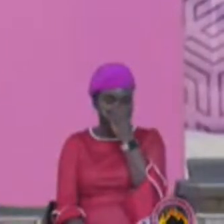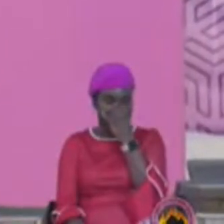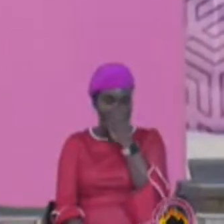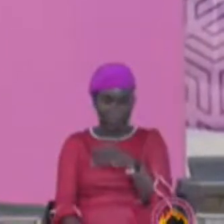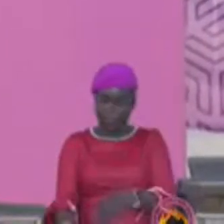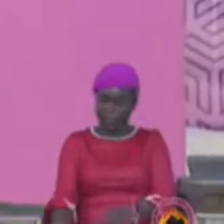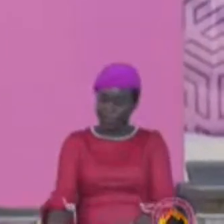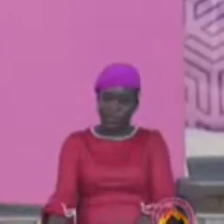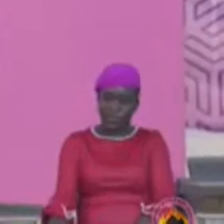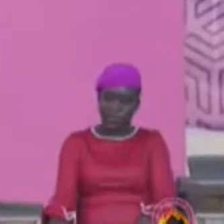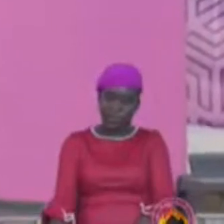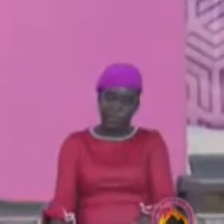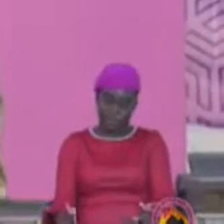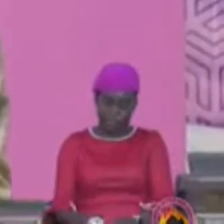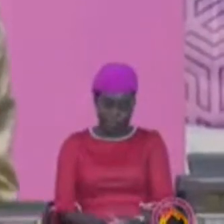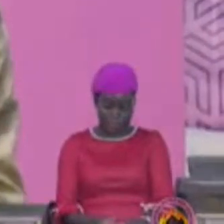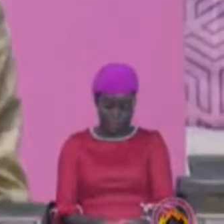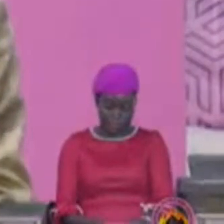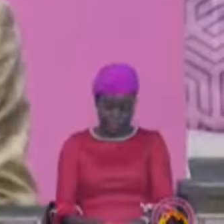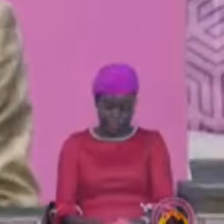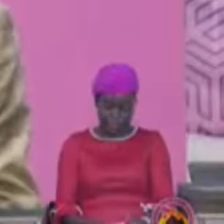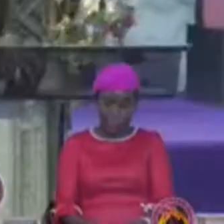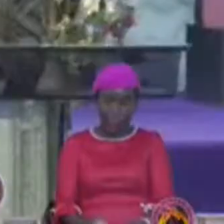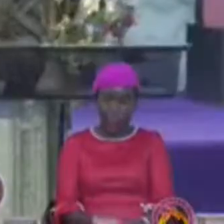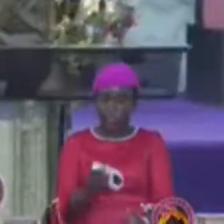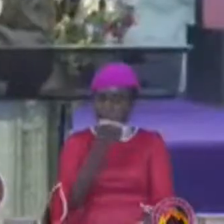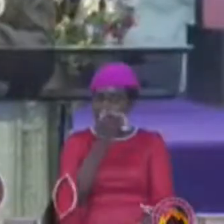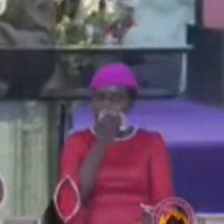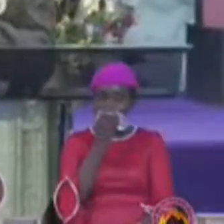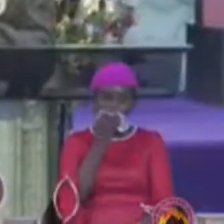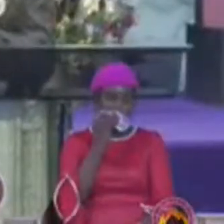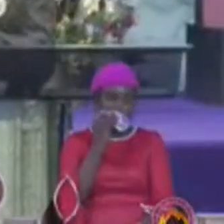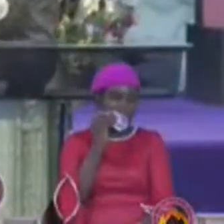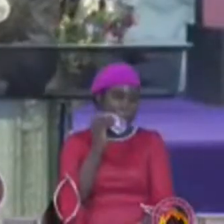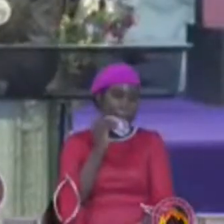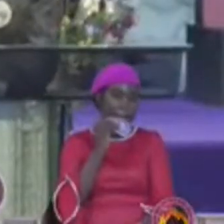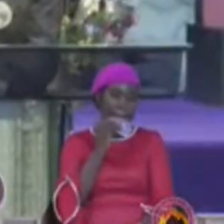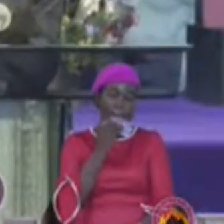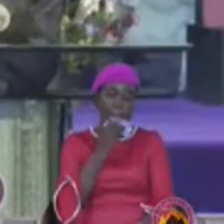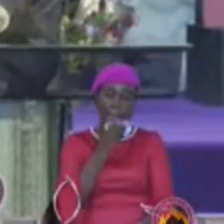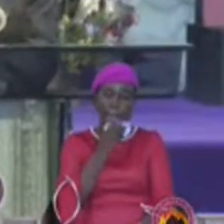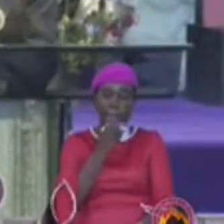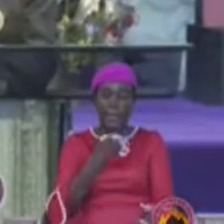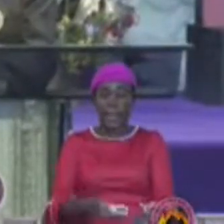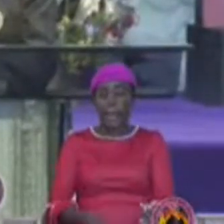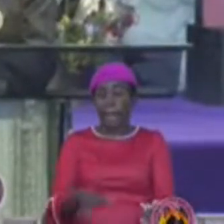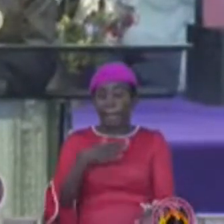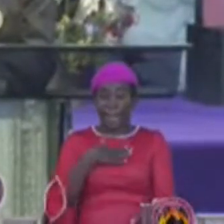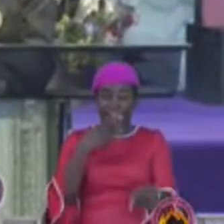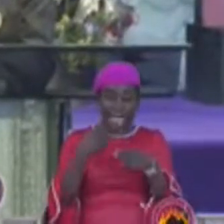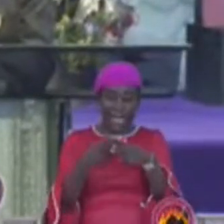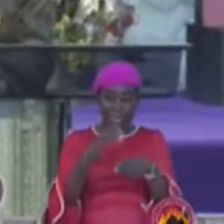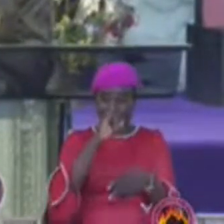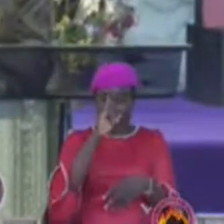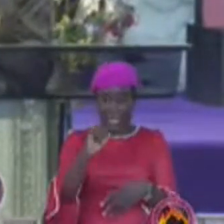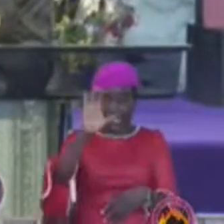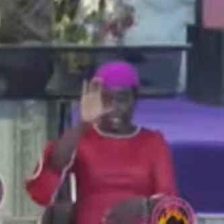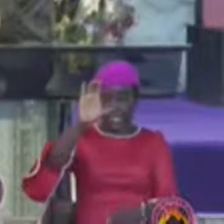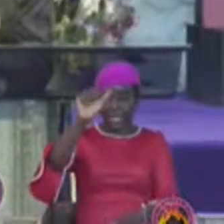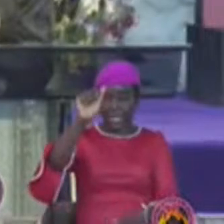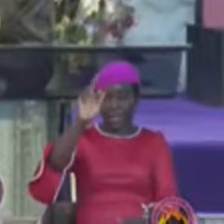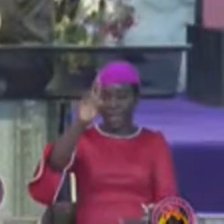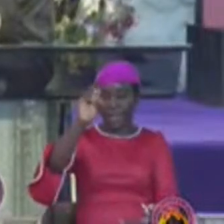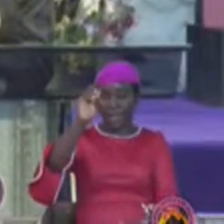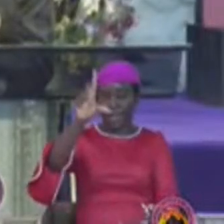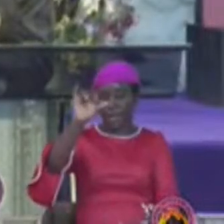na titi di isin Olorun ti yi itan won pada won se wa dupe lasale. Your name, ma? My name is Caroline Odukoya.